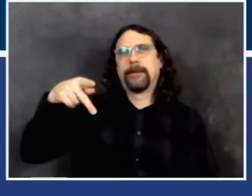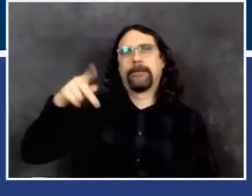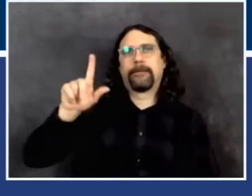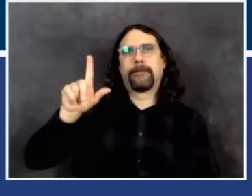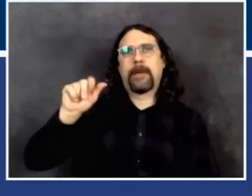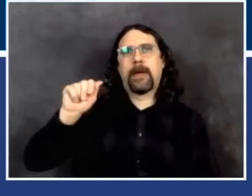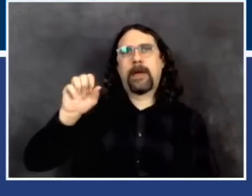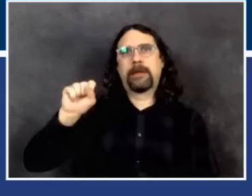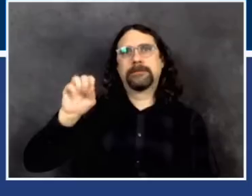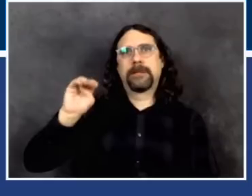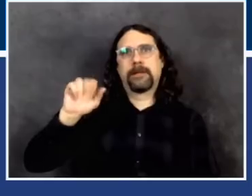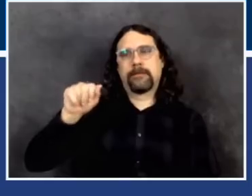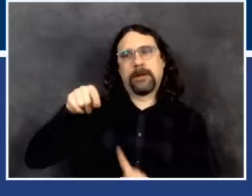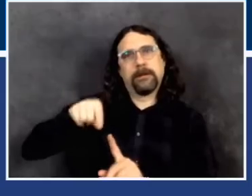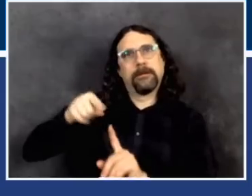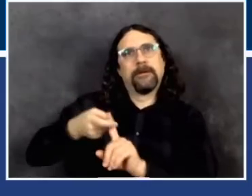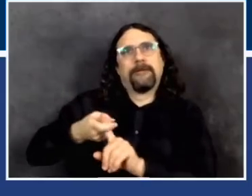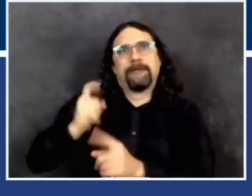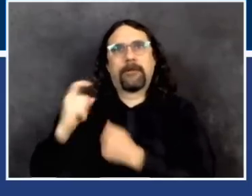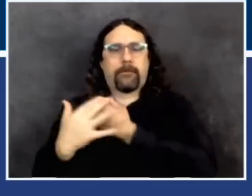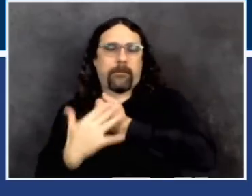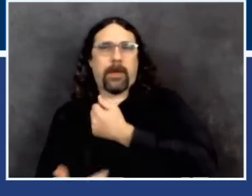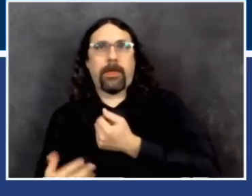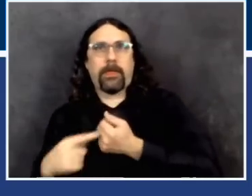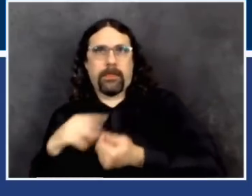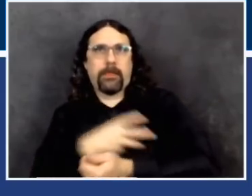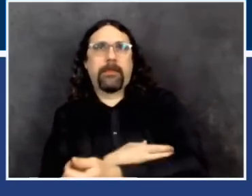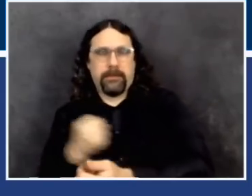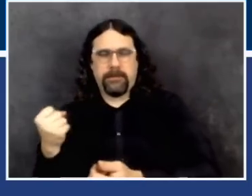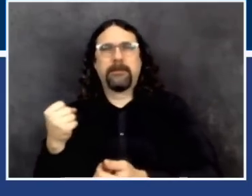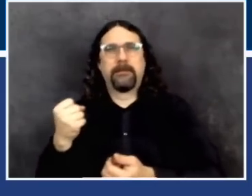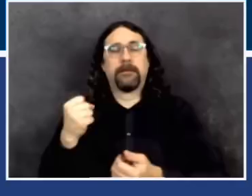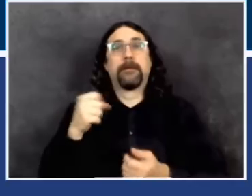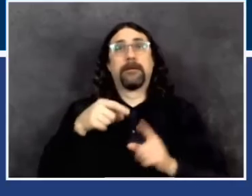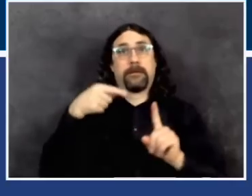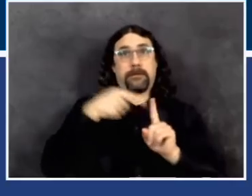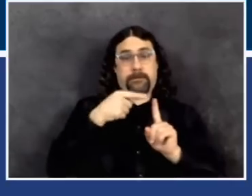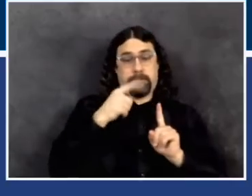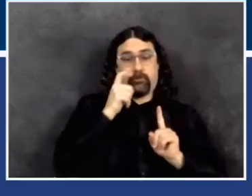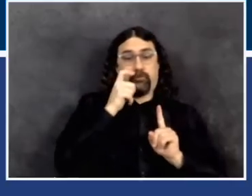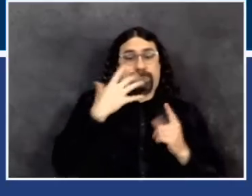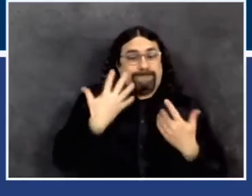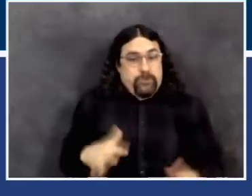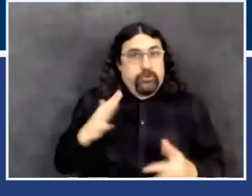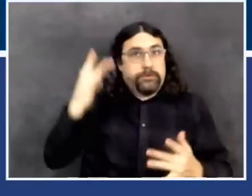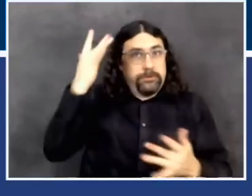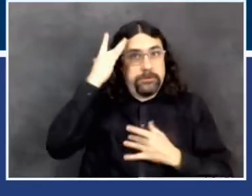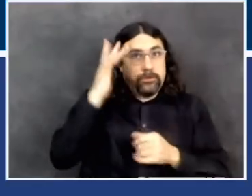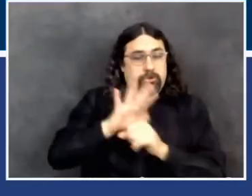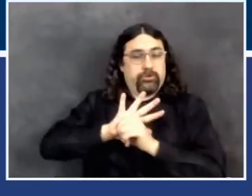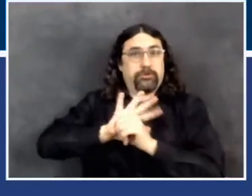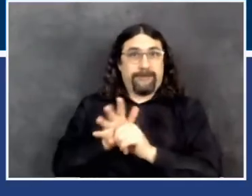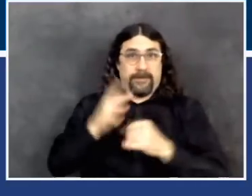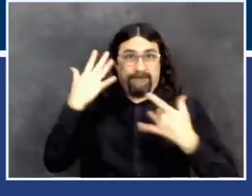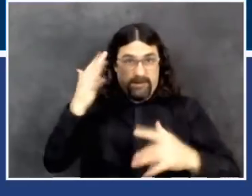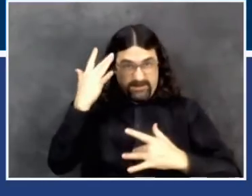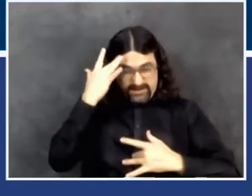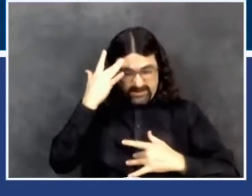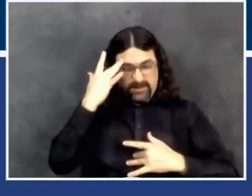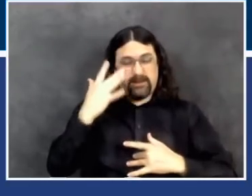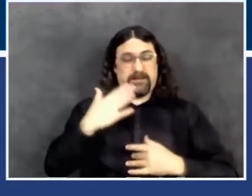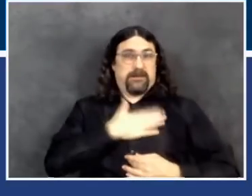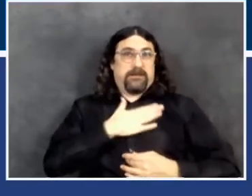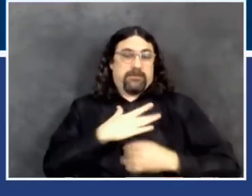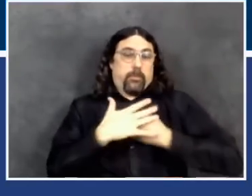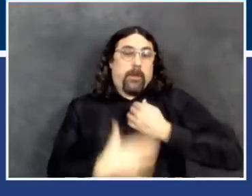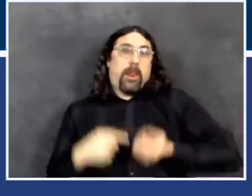help others. There are a number of our public hospitals that are participating in plasma trials, using it